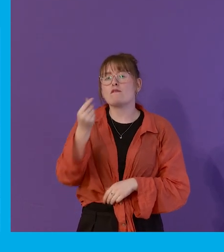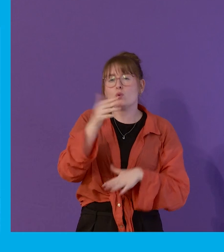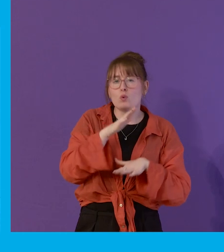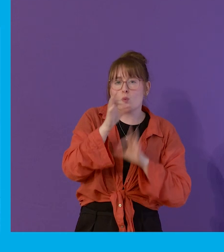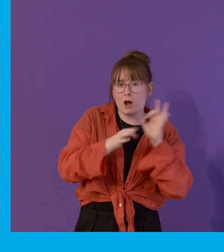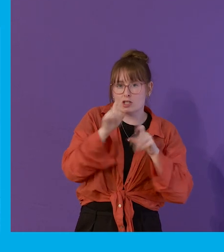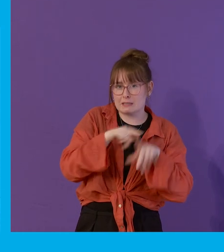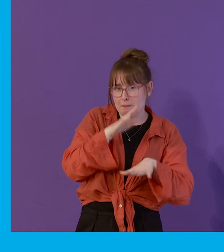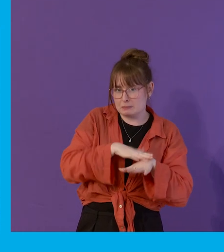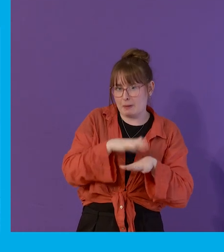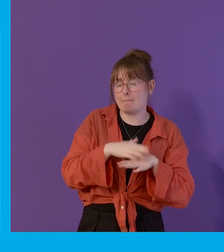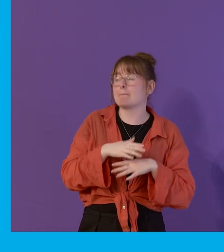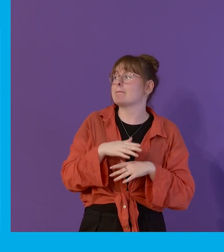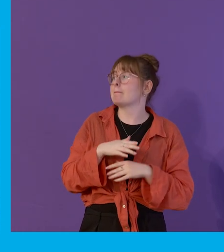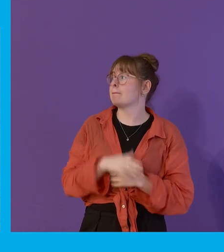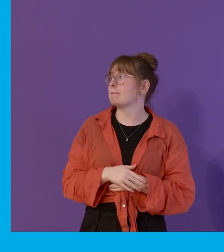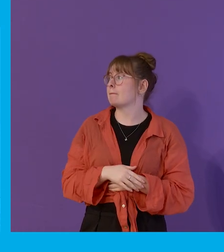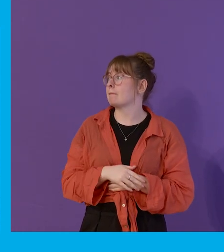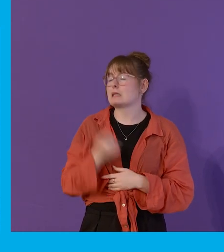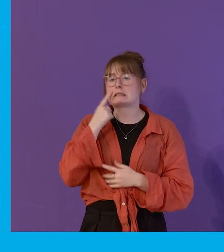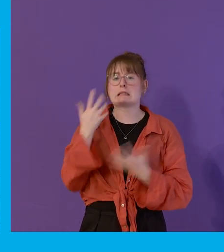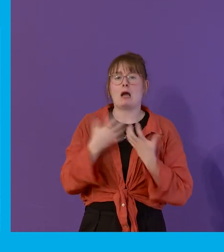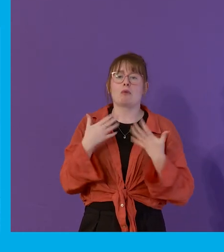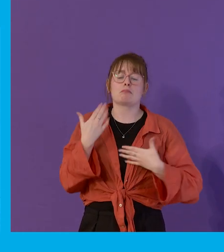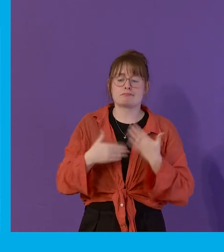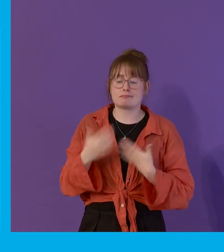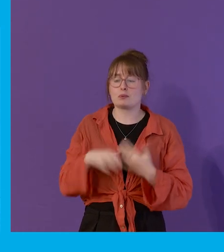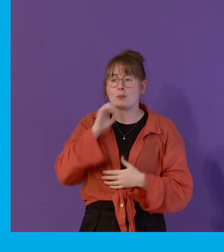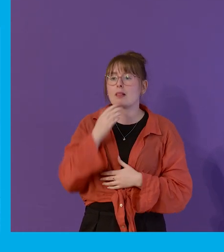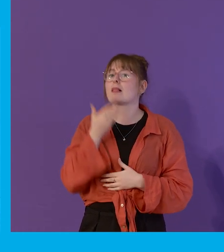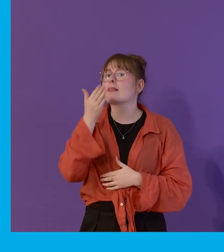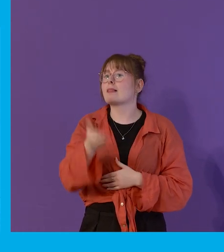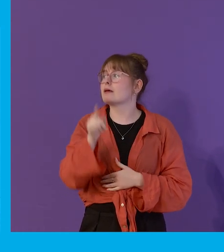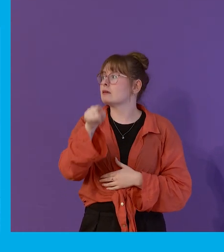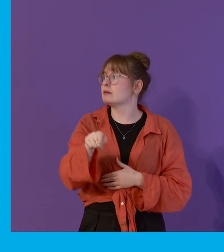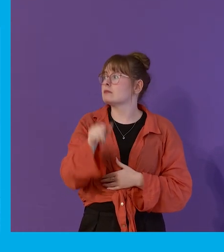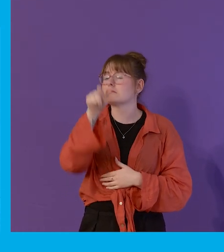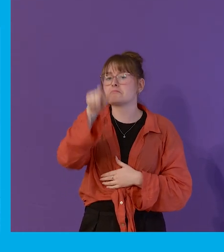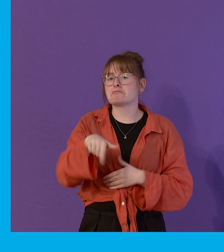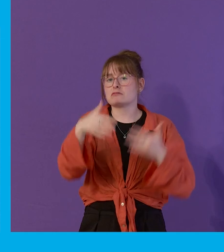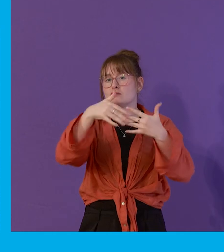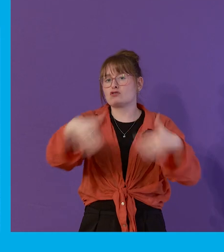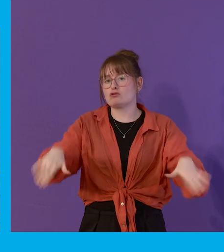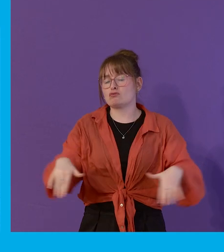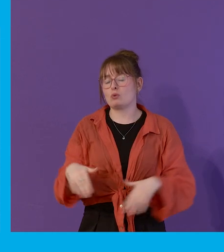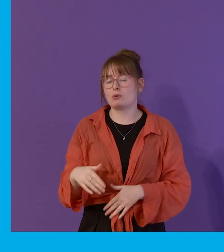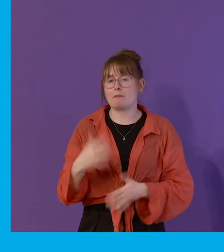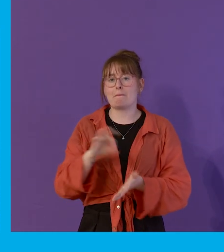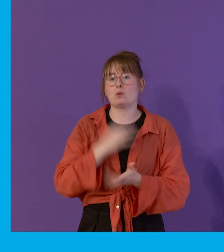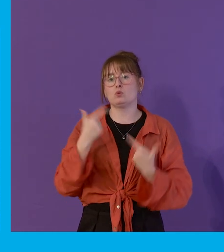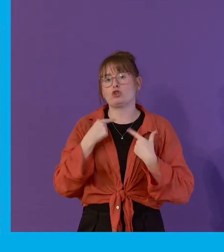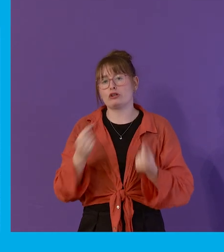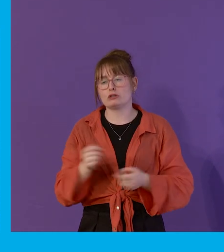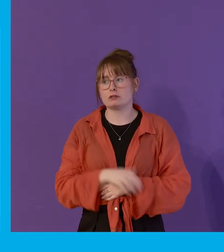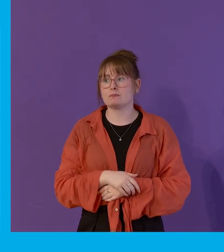time, and then see how we get on. So I'm going to go for the person in the front row with the blue shirt,